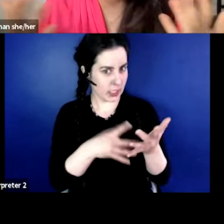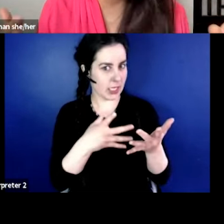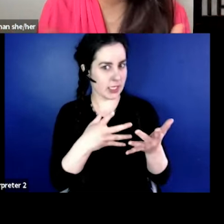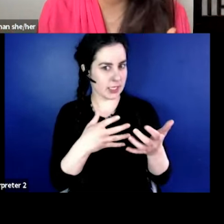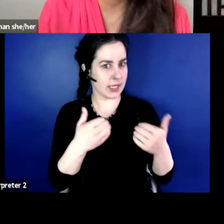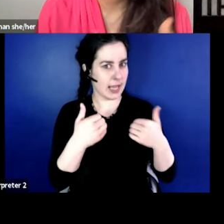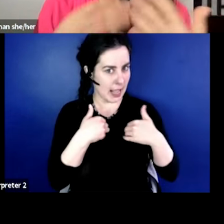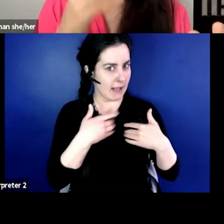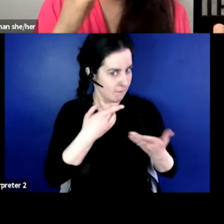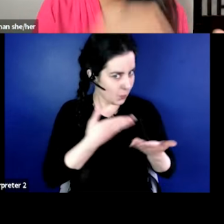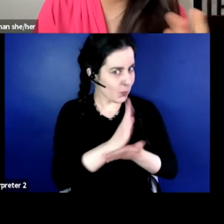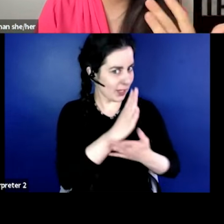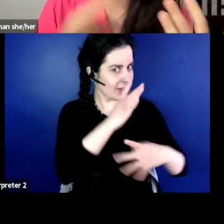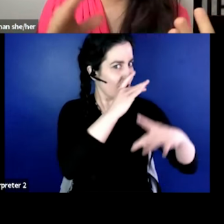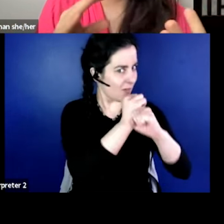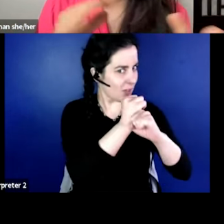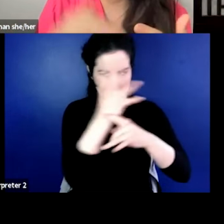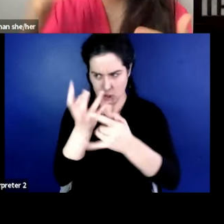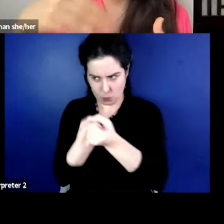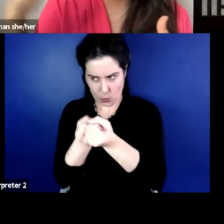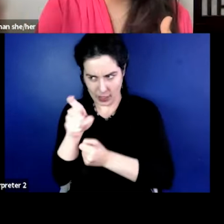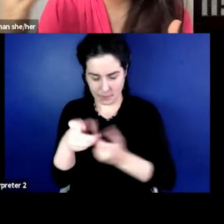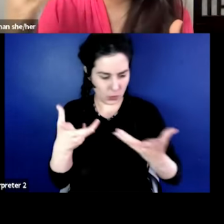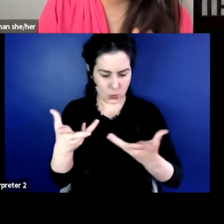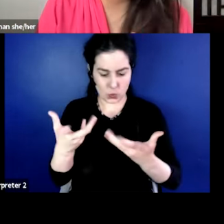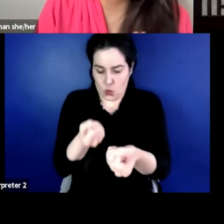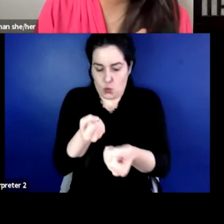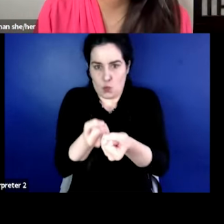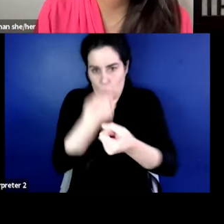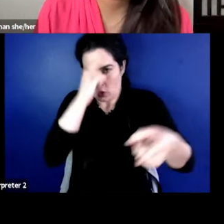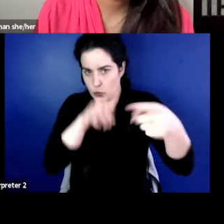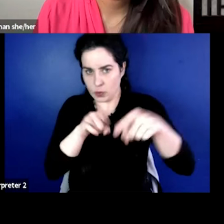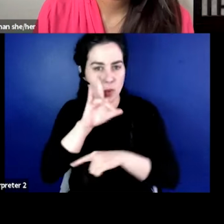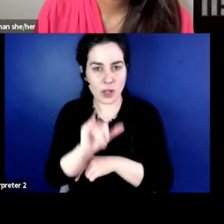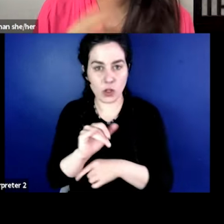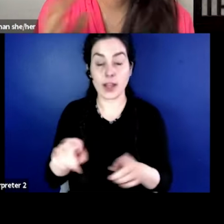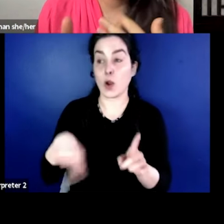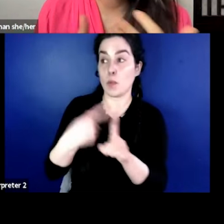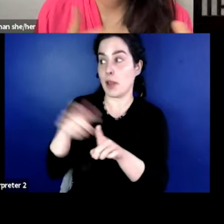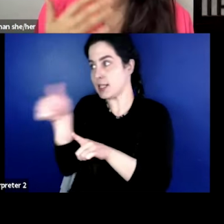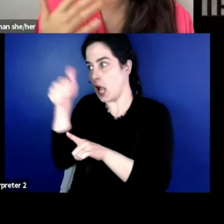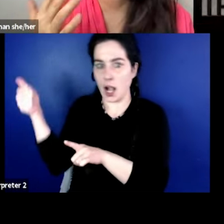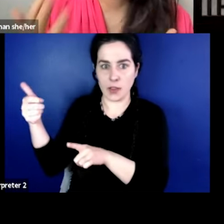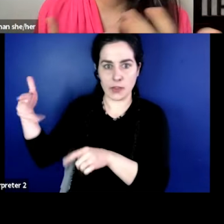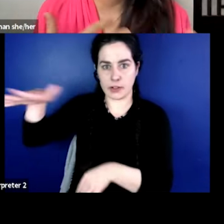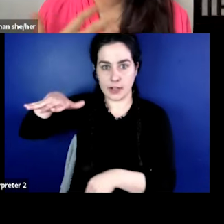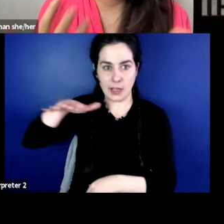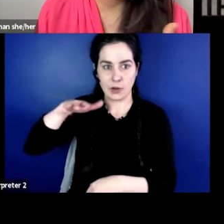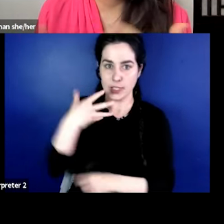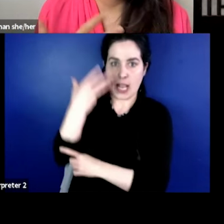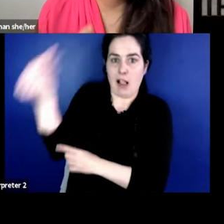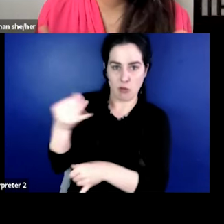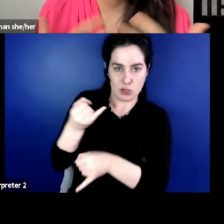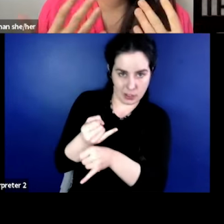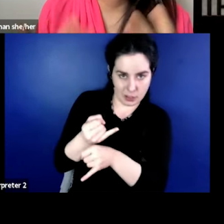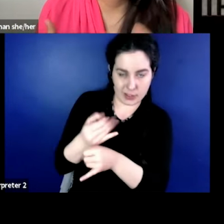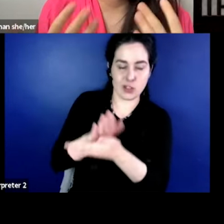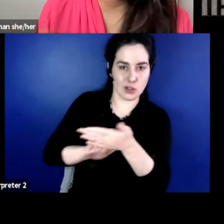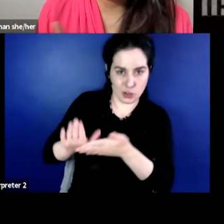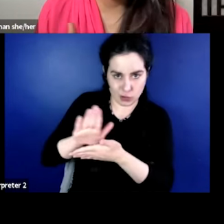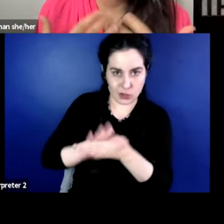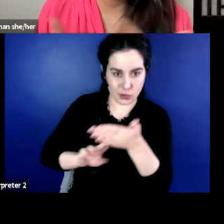confidentiality? So what do support agreements look like? Also externally with other sources. also, again, that's about creating information sharing agreements. And so